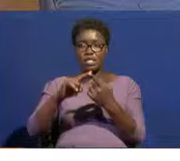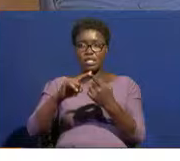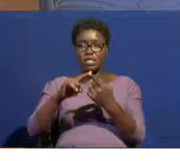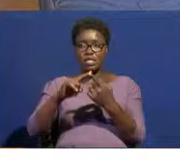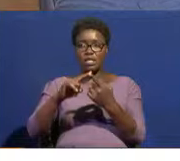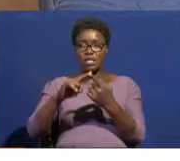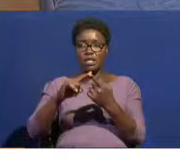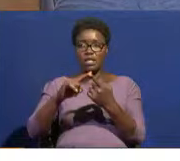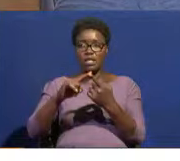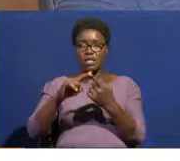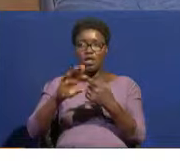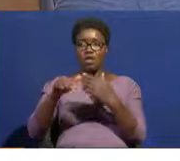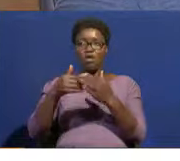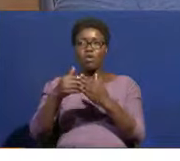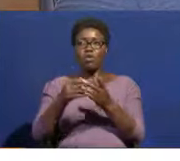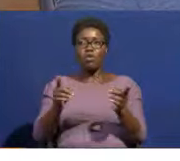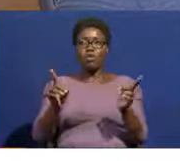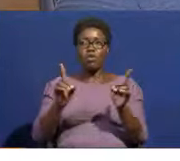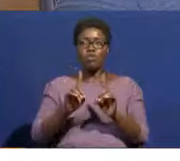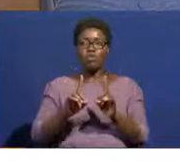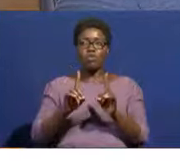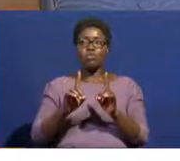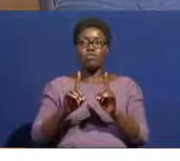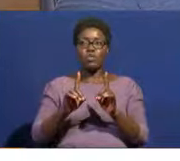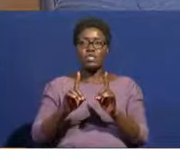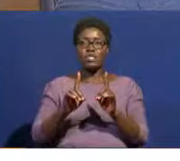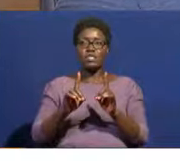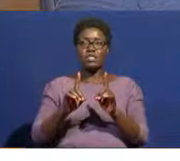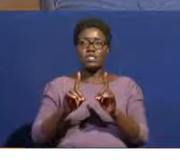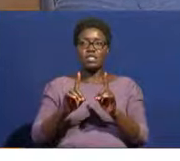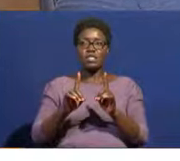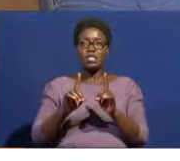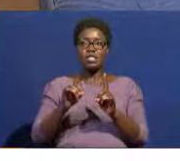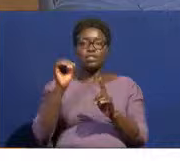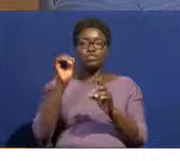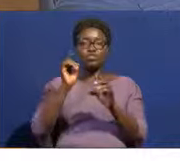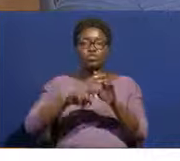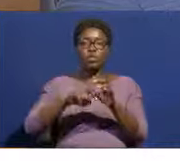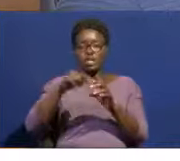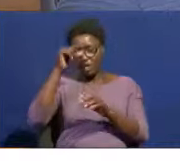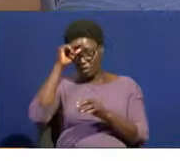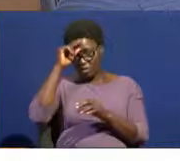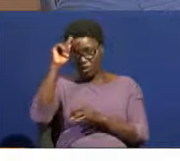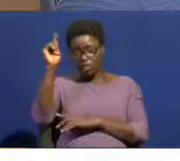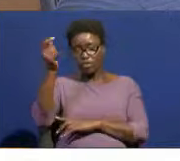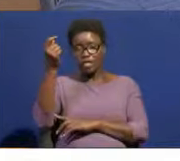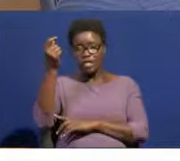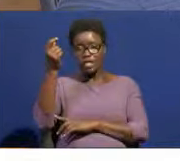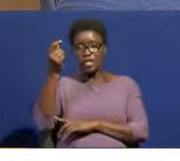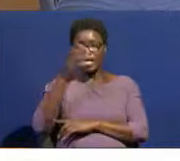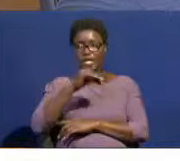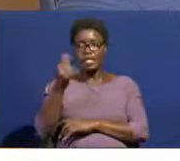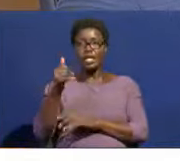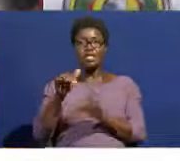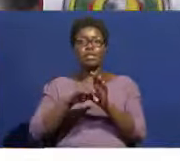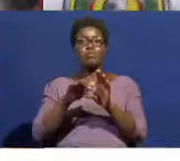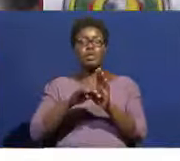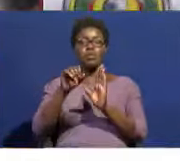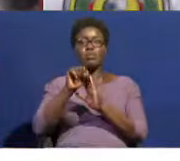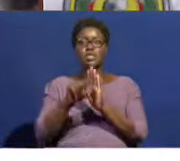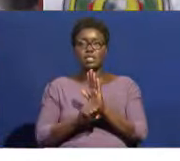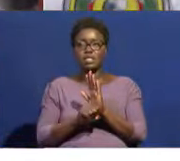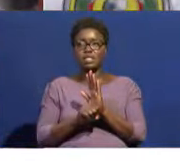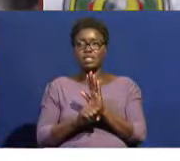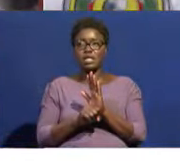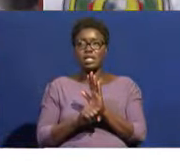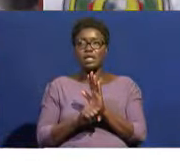us, based on our relative comparative advantage, should join the government of Kenya and as a member state. The